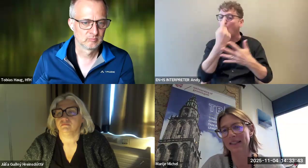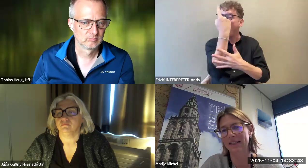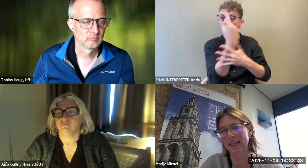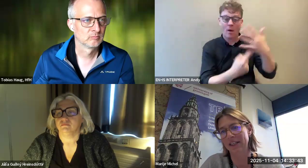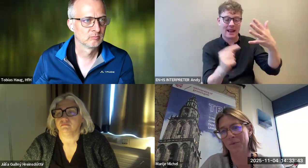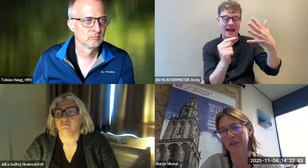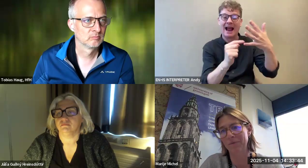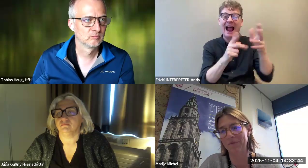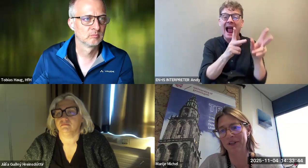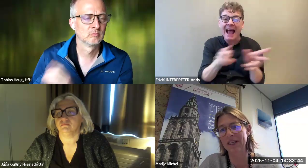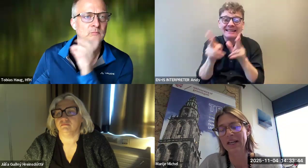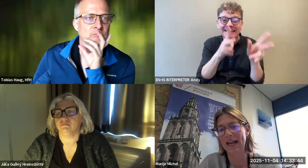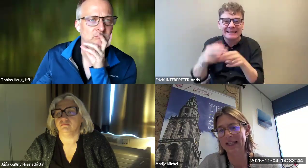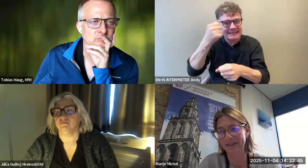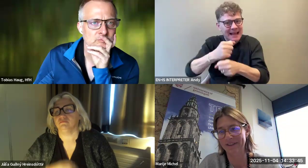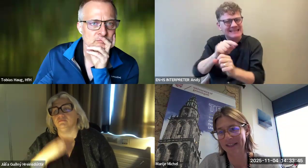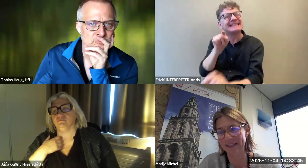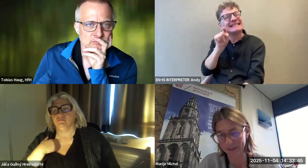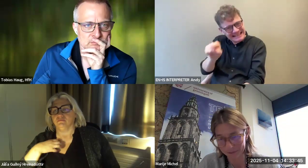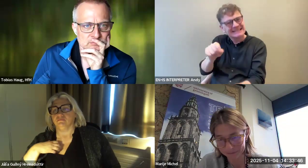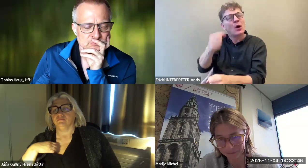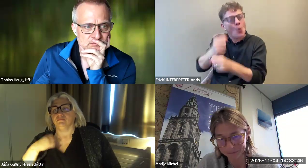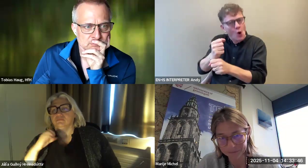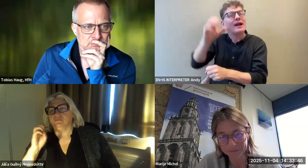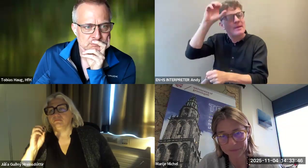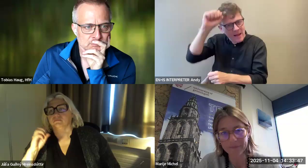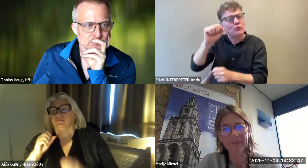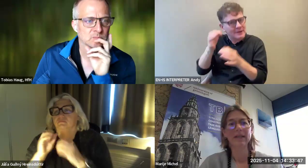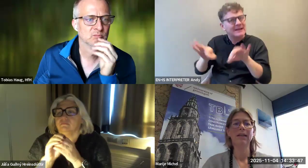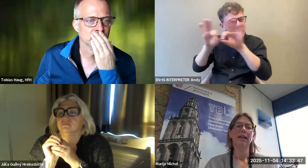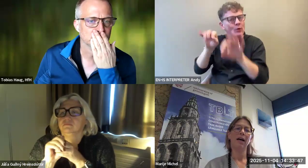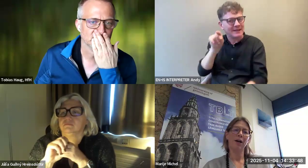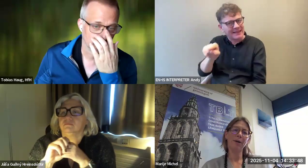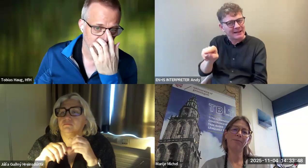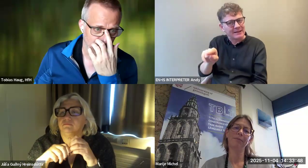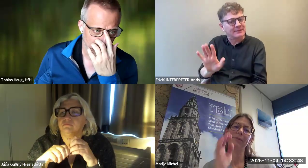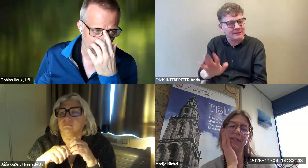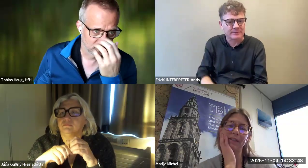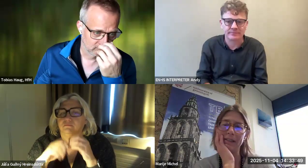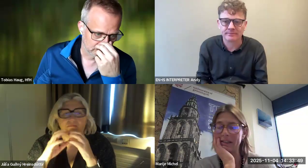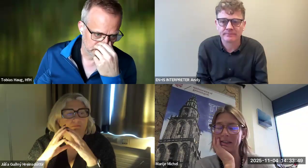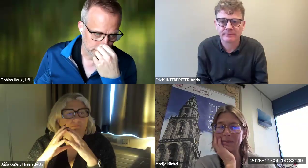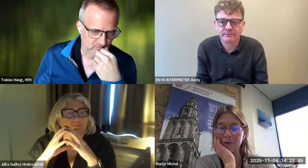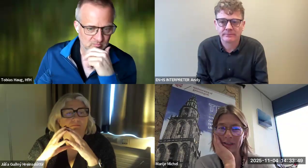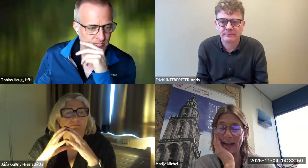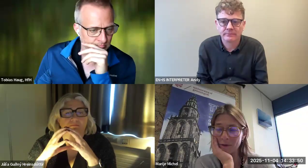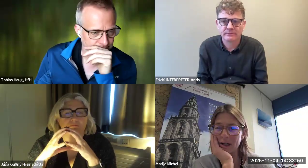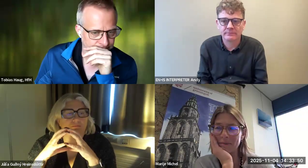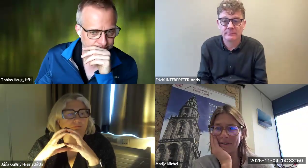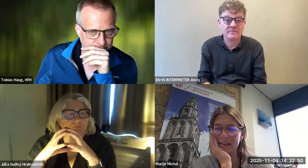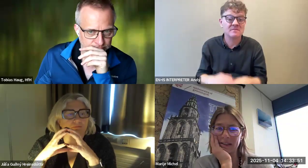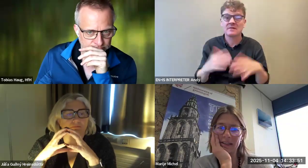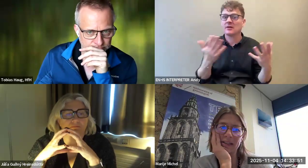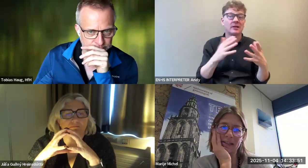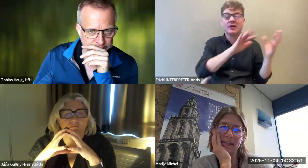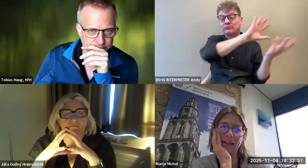editing tasks that actually working memory had an effect here. The important